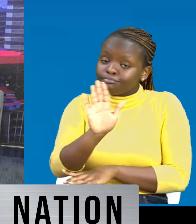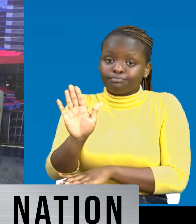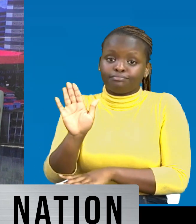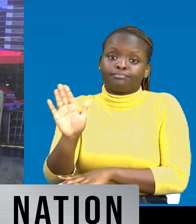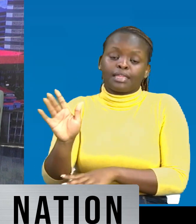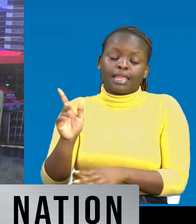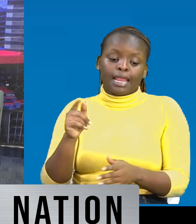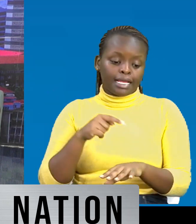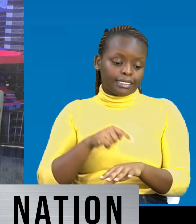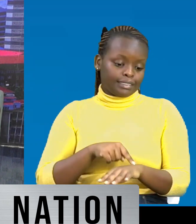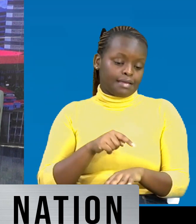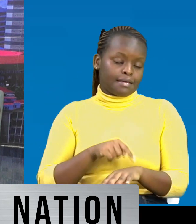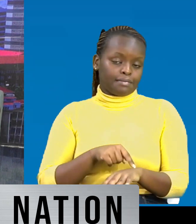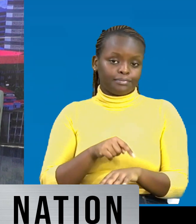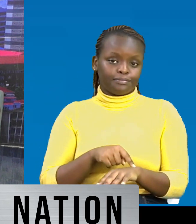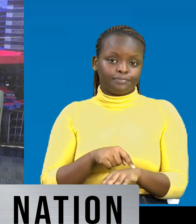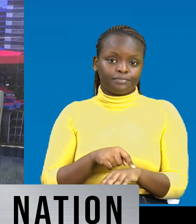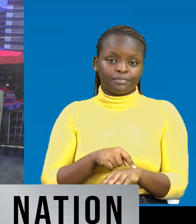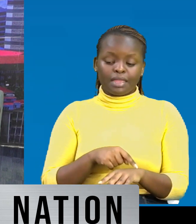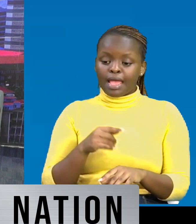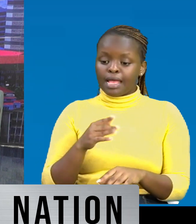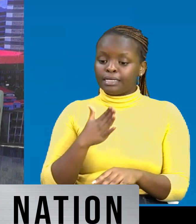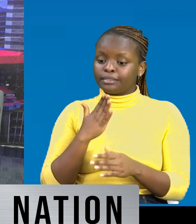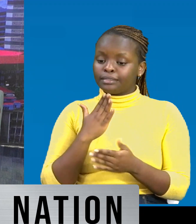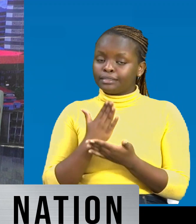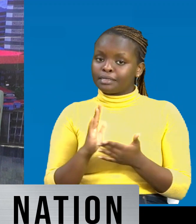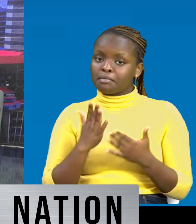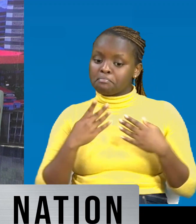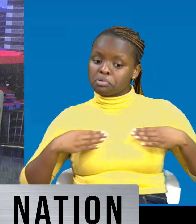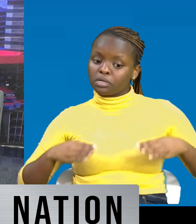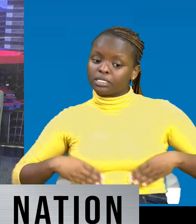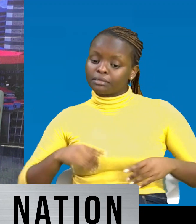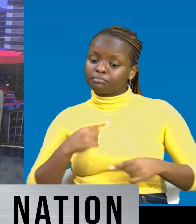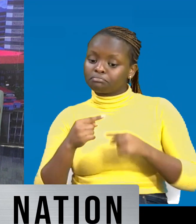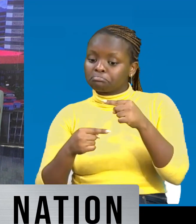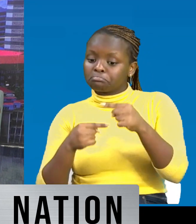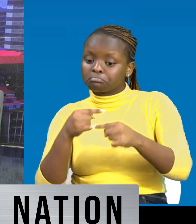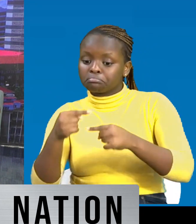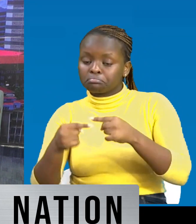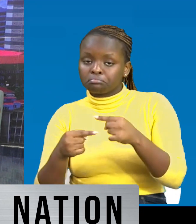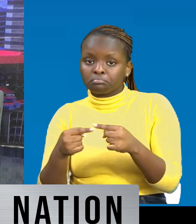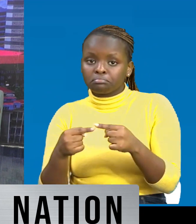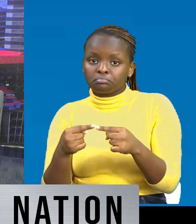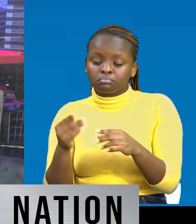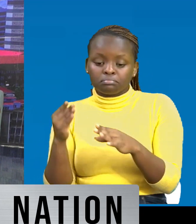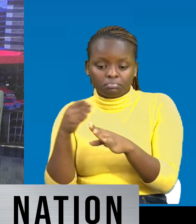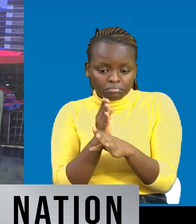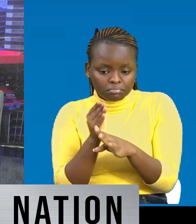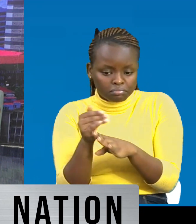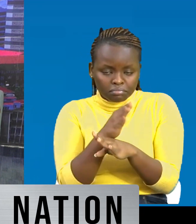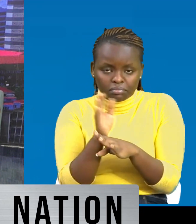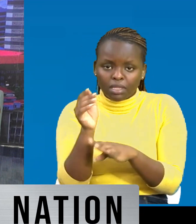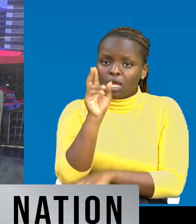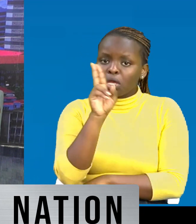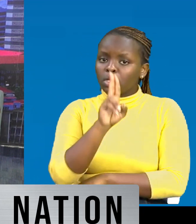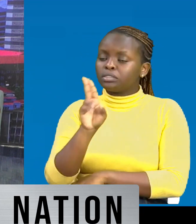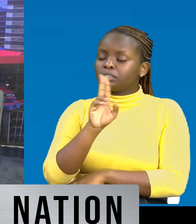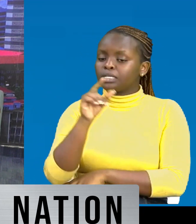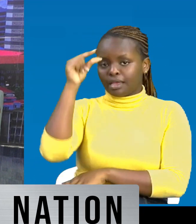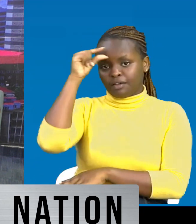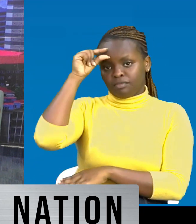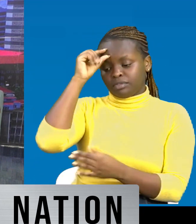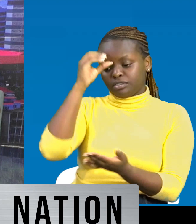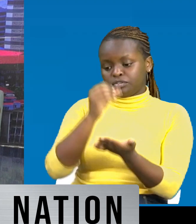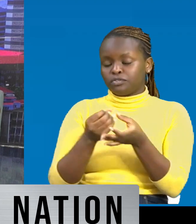that at some point, somebody came in and mischievously, using government officials, of